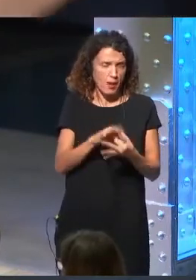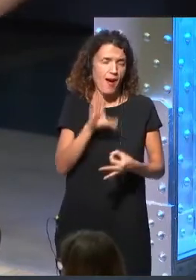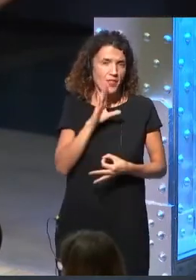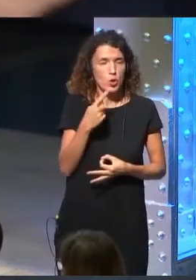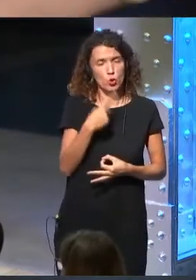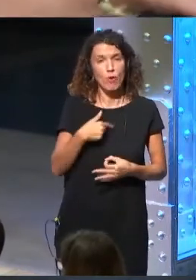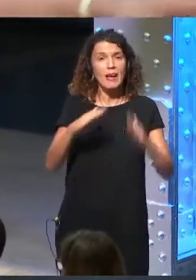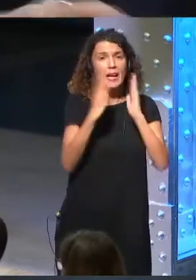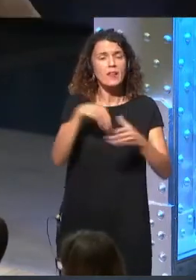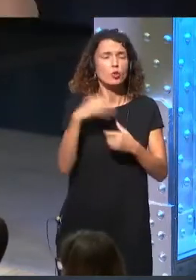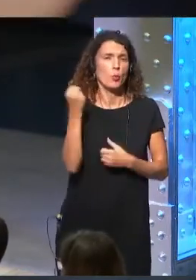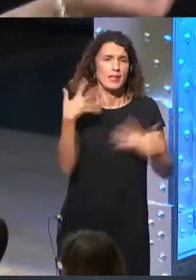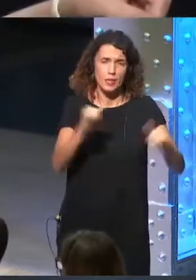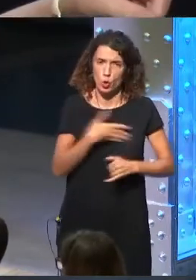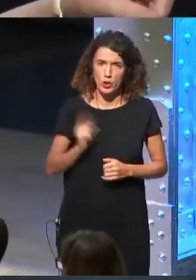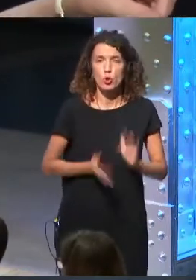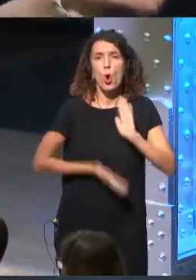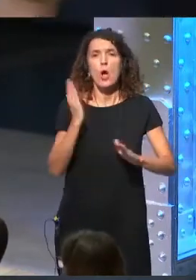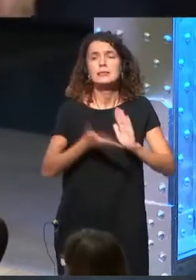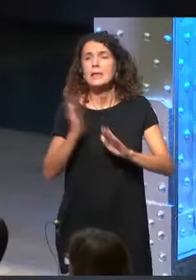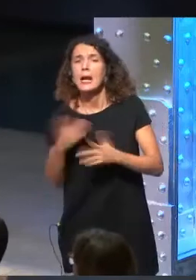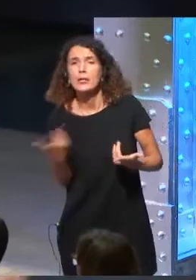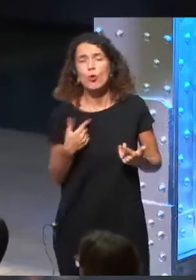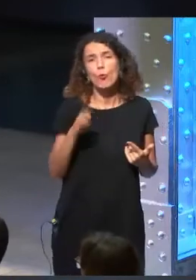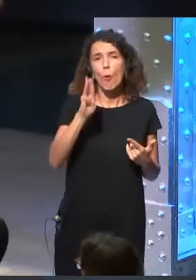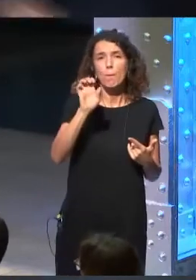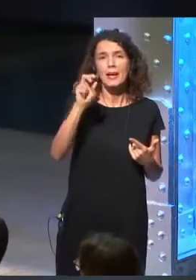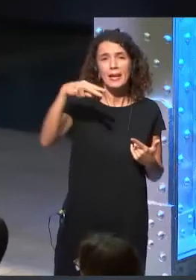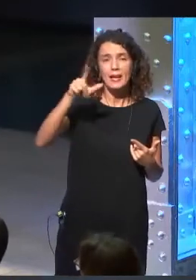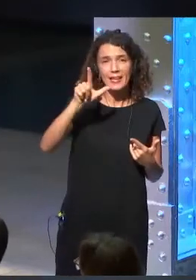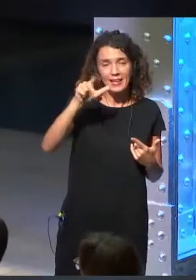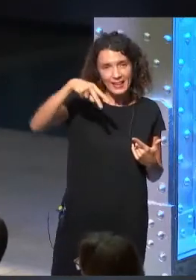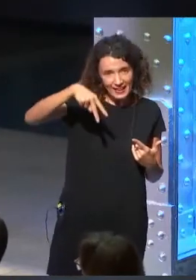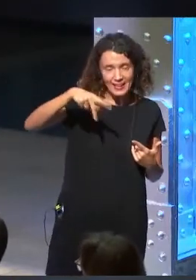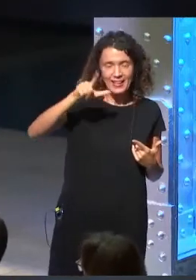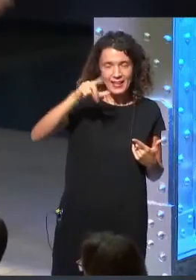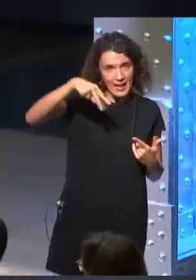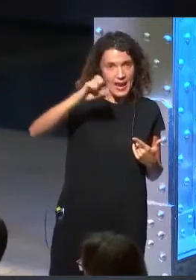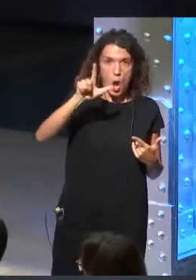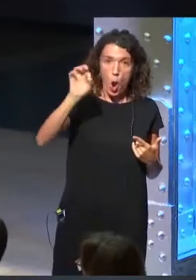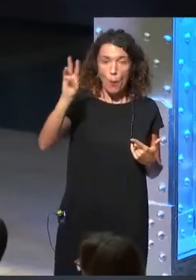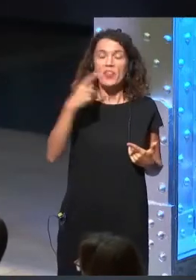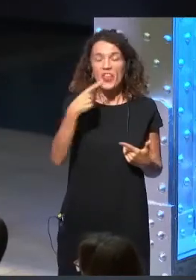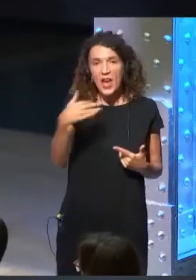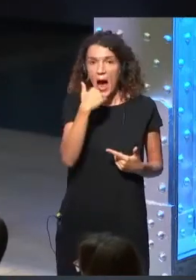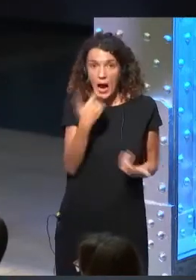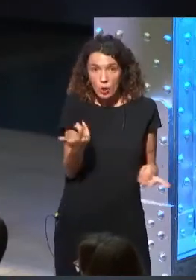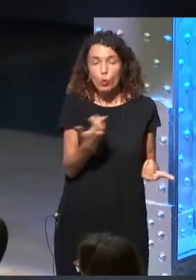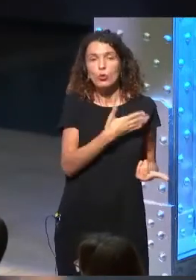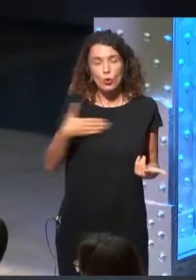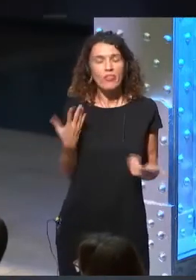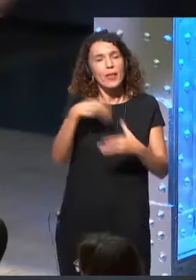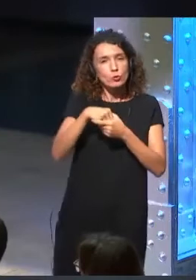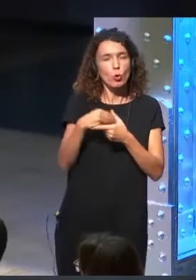get out there like Penelope and say something. And telling me that I was really powerful when no one can see